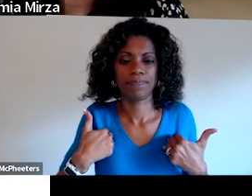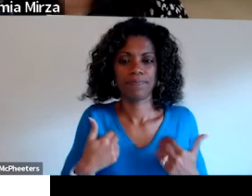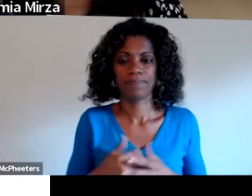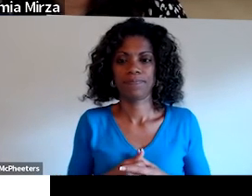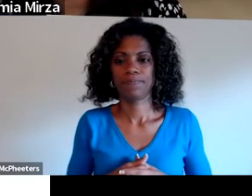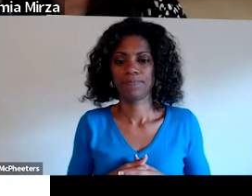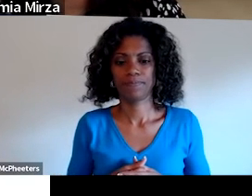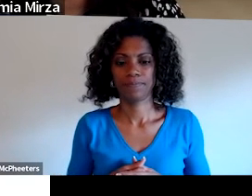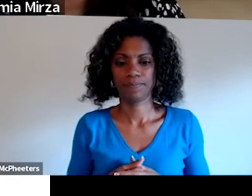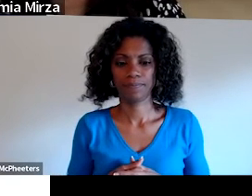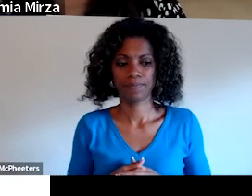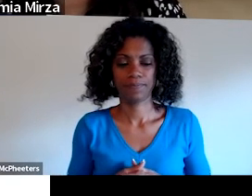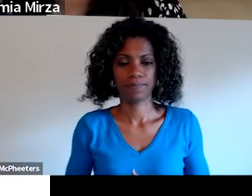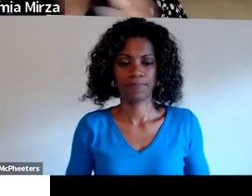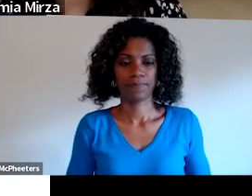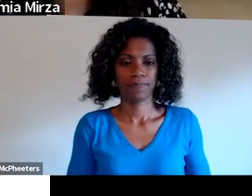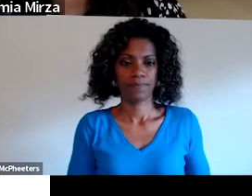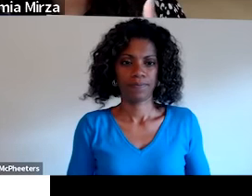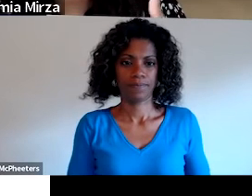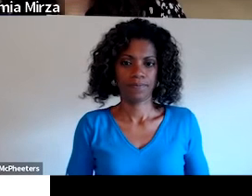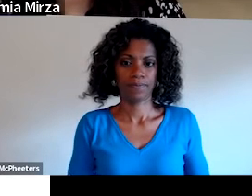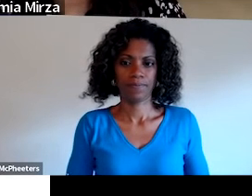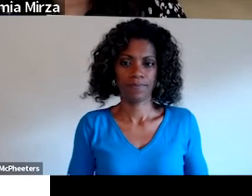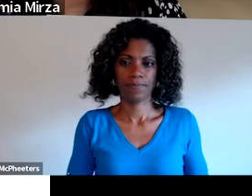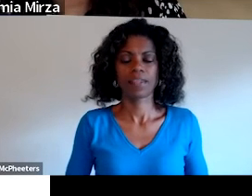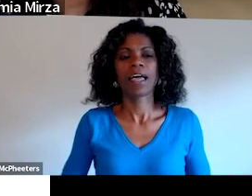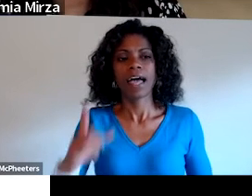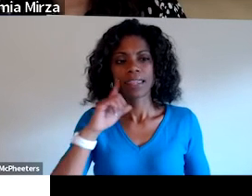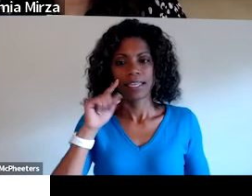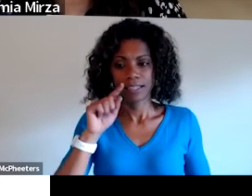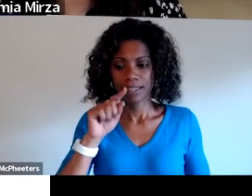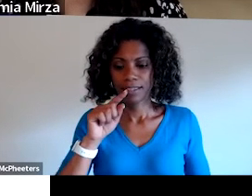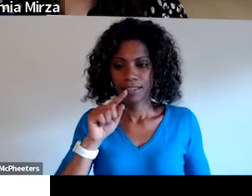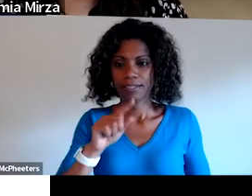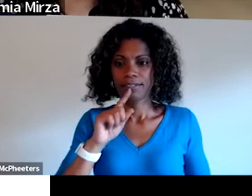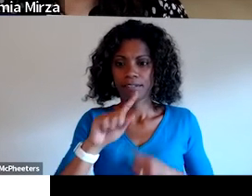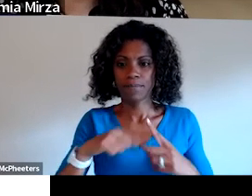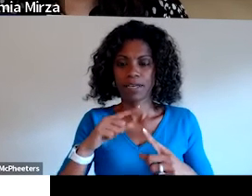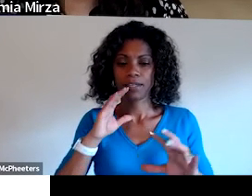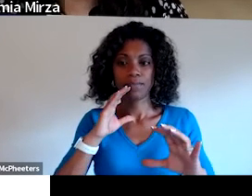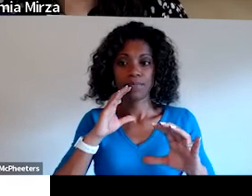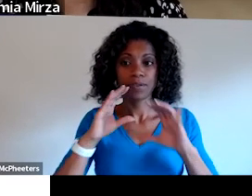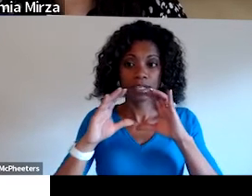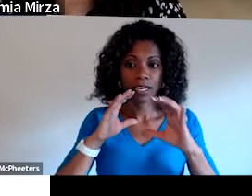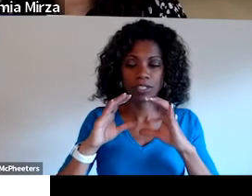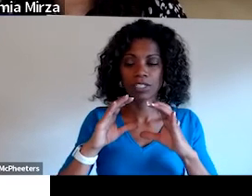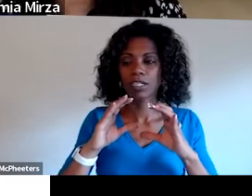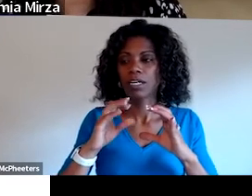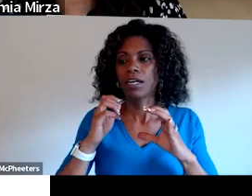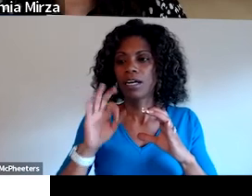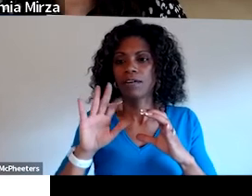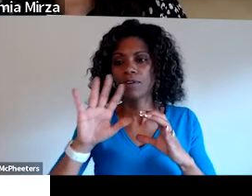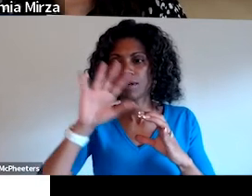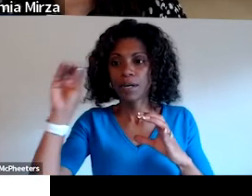But I think this brings up a point around communication and the narrative of your organization's work and what they're doing with